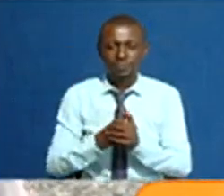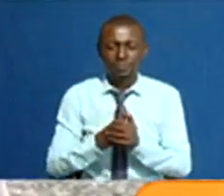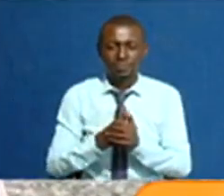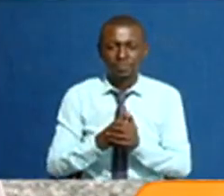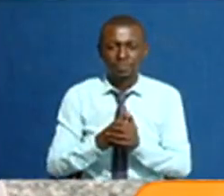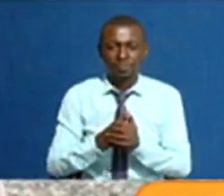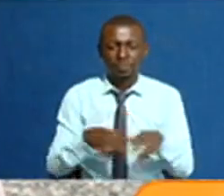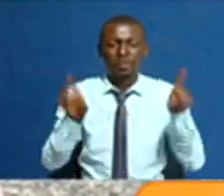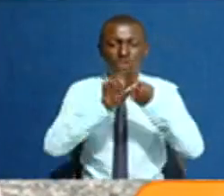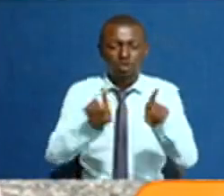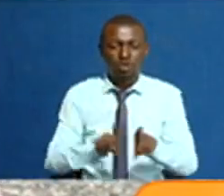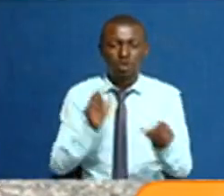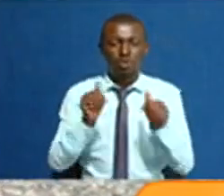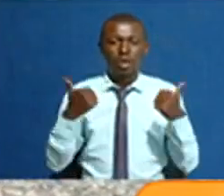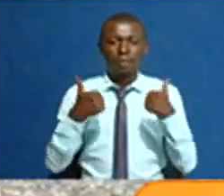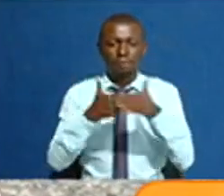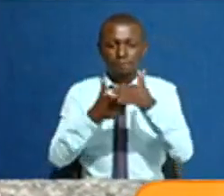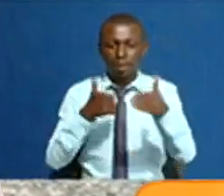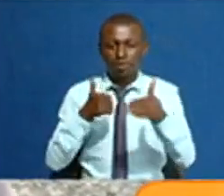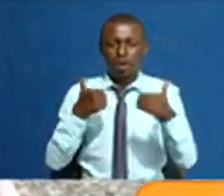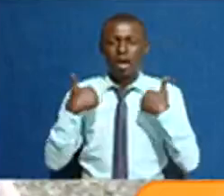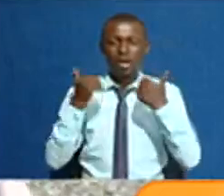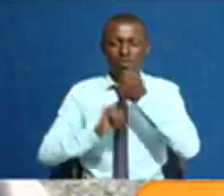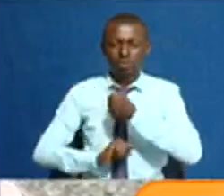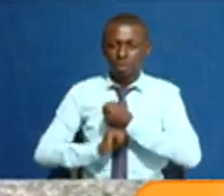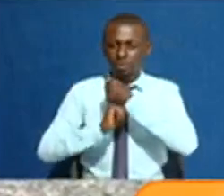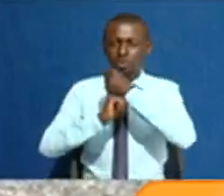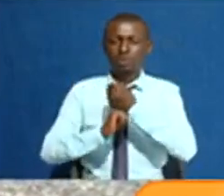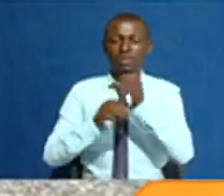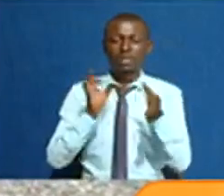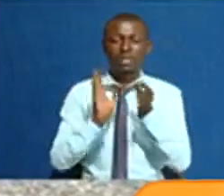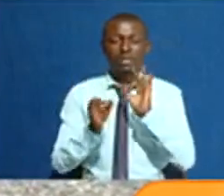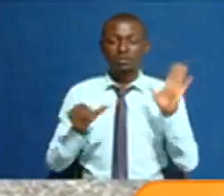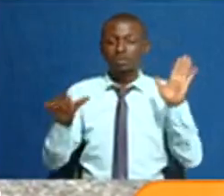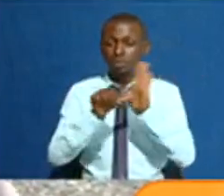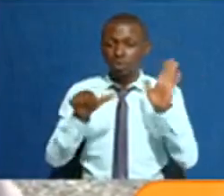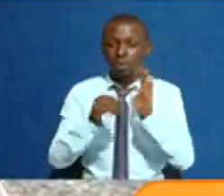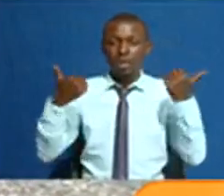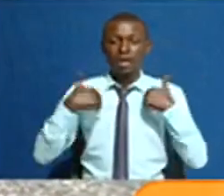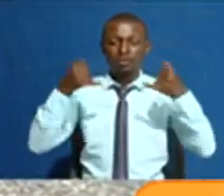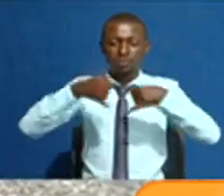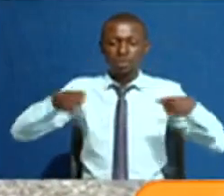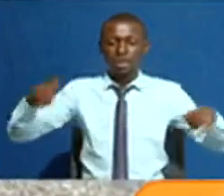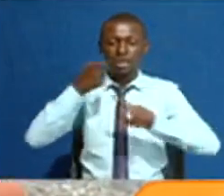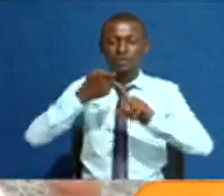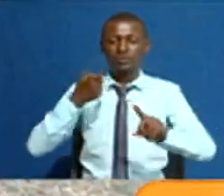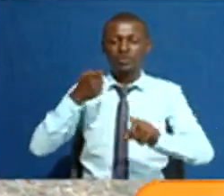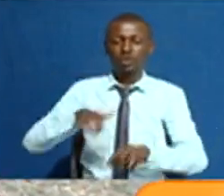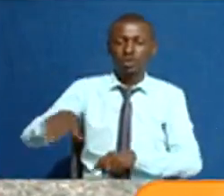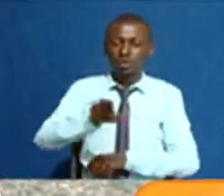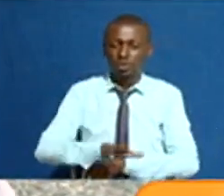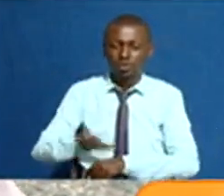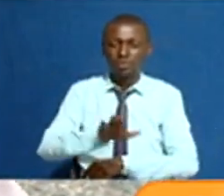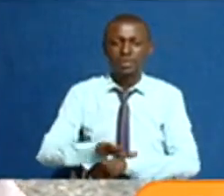old existing lines are there as backup. So if today there is a problem in the line that is coming from Kimuka to